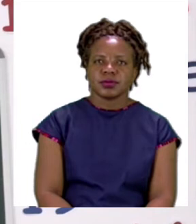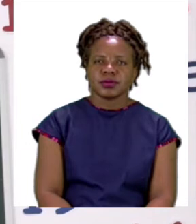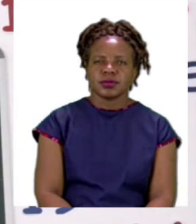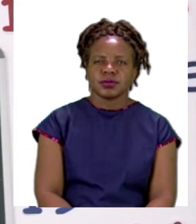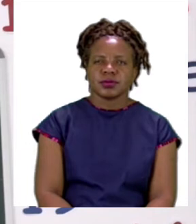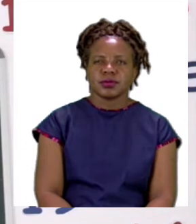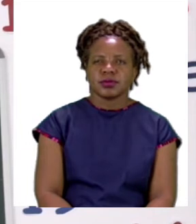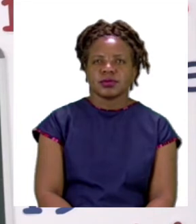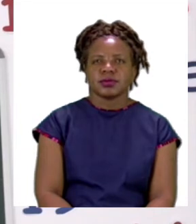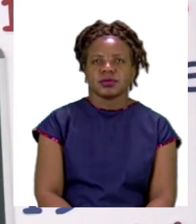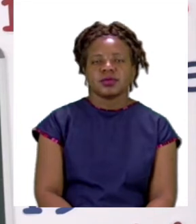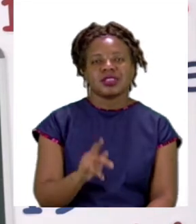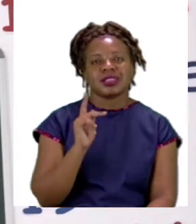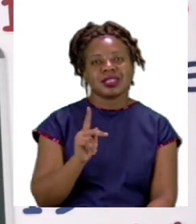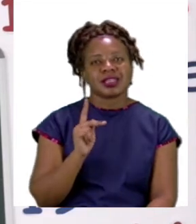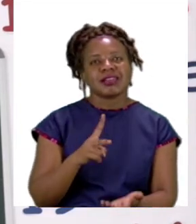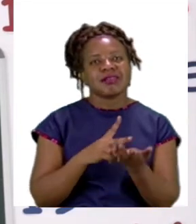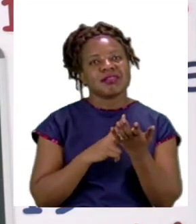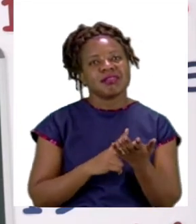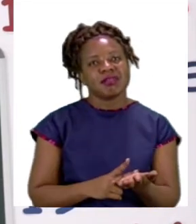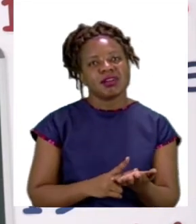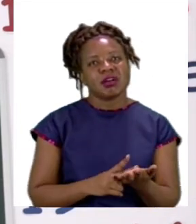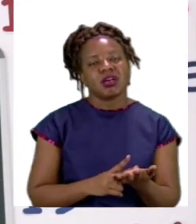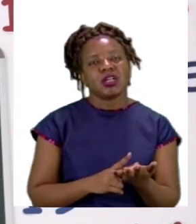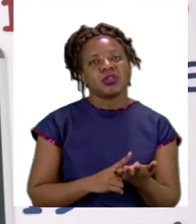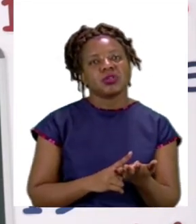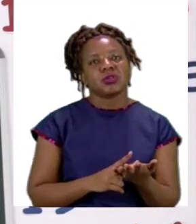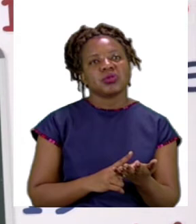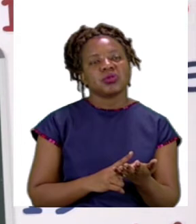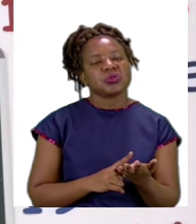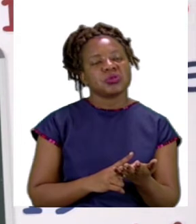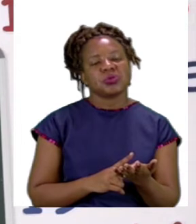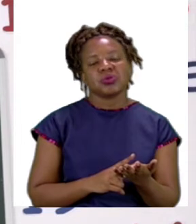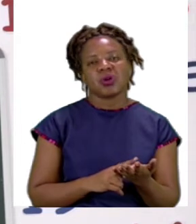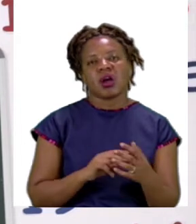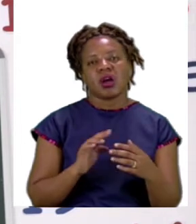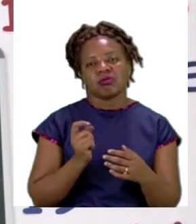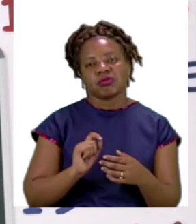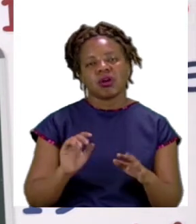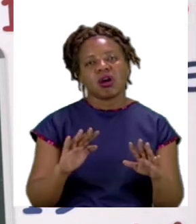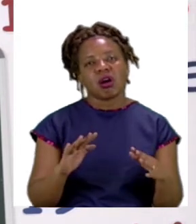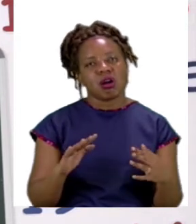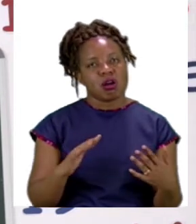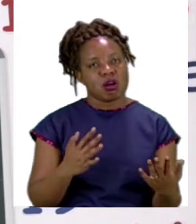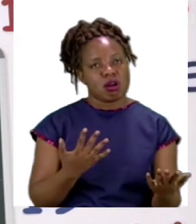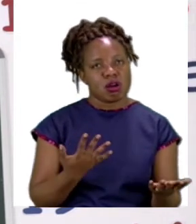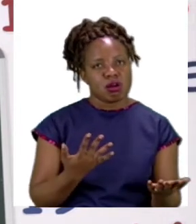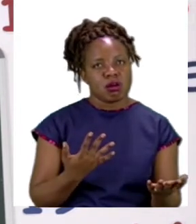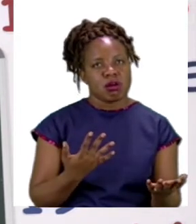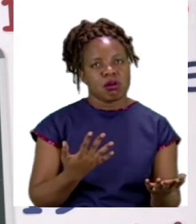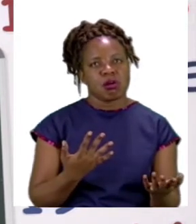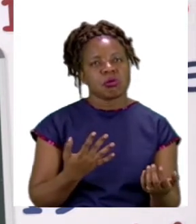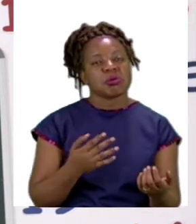look at the value. Now remember, Mrs. Units doesn't like too much. She doesn't like to worry too much.